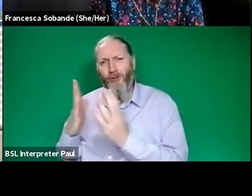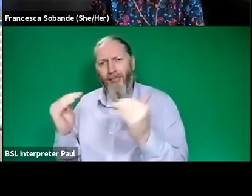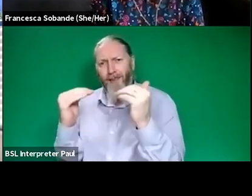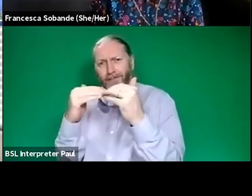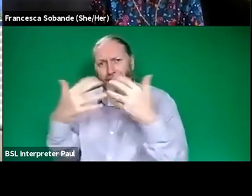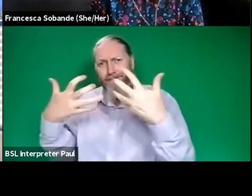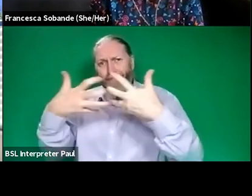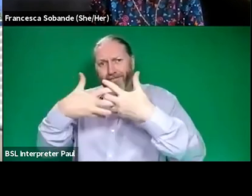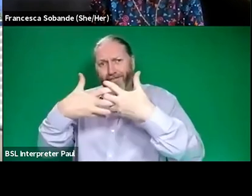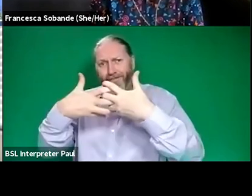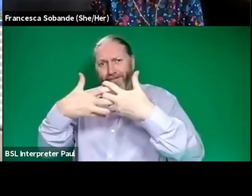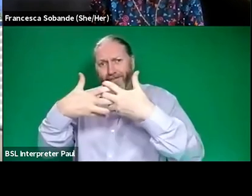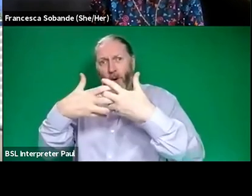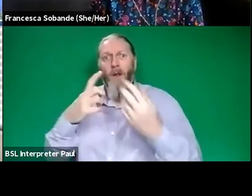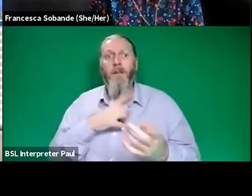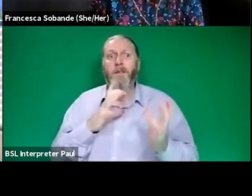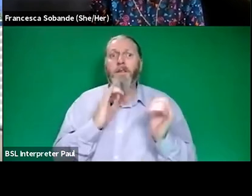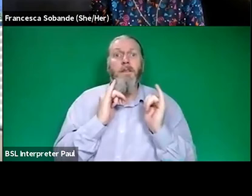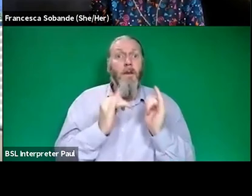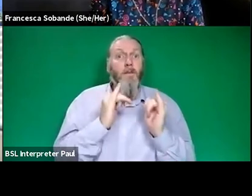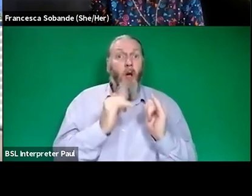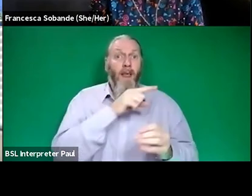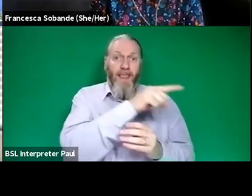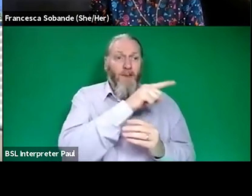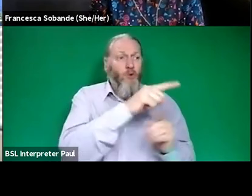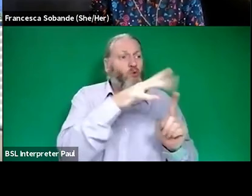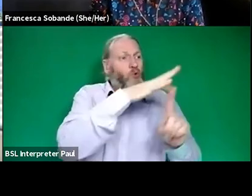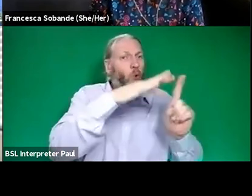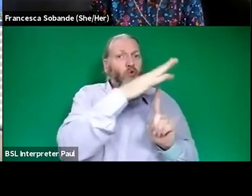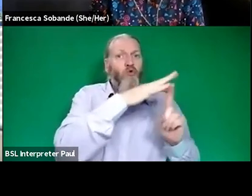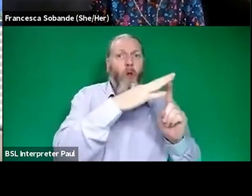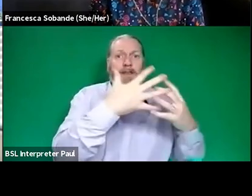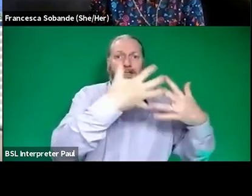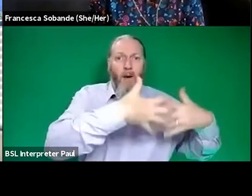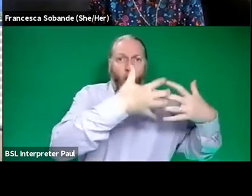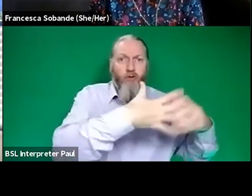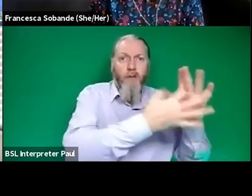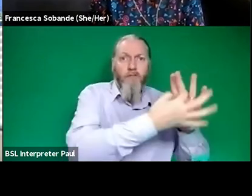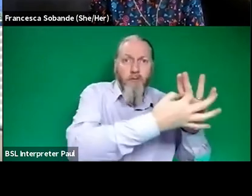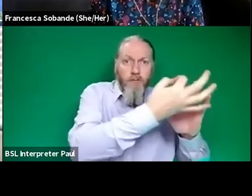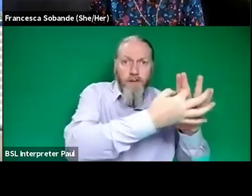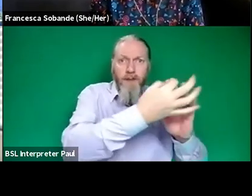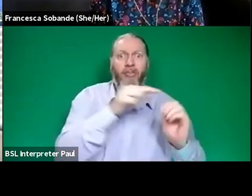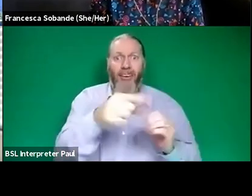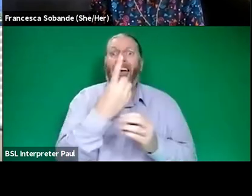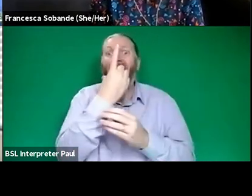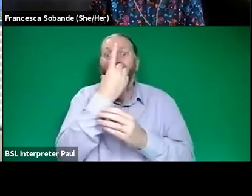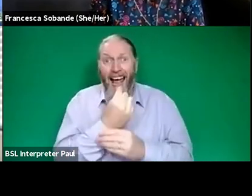we make are just ways of maintaining and developing community. And this kind of the absolutely the kind of Zoom and Skype and things like that, these are